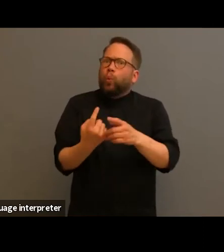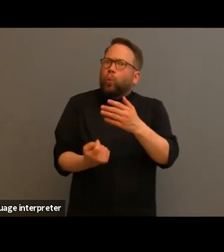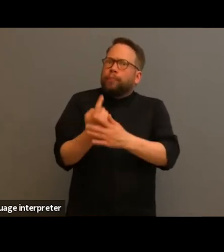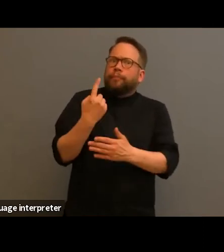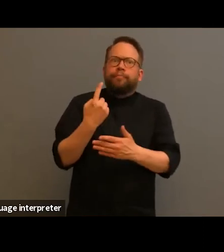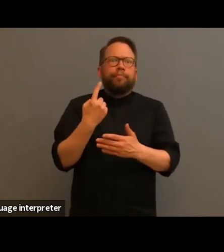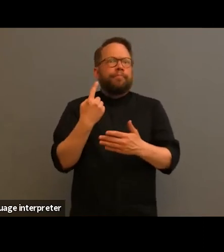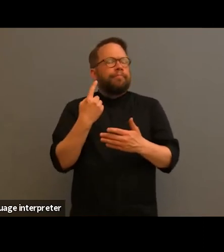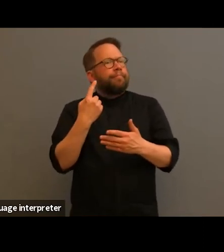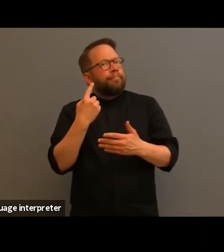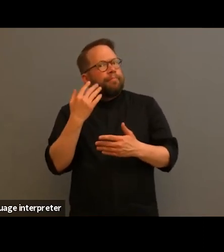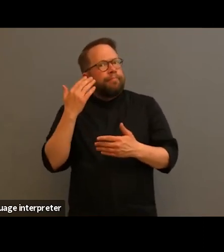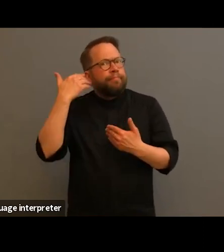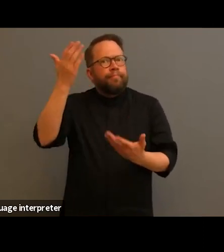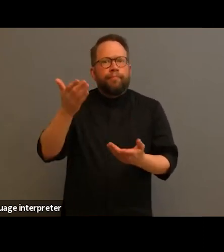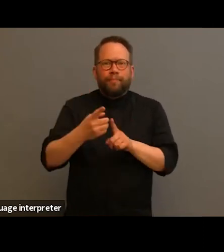research finding and close